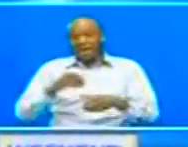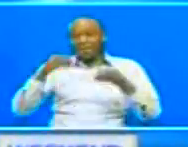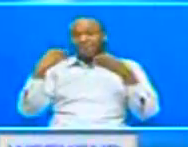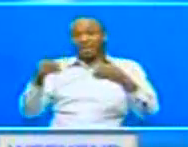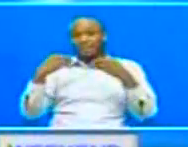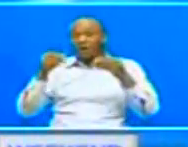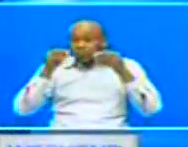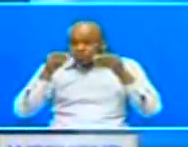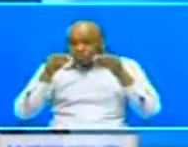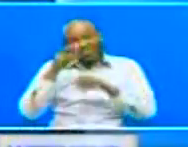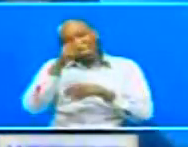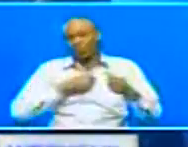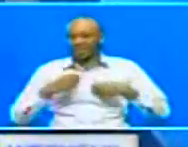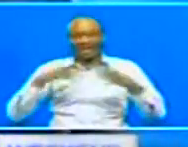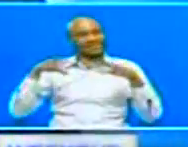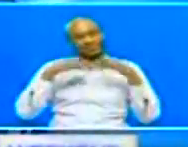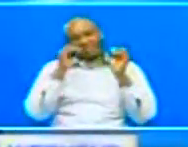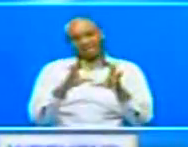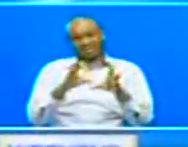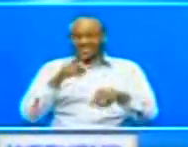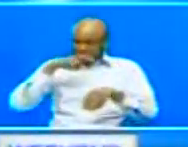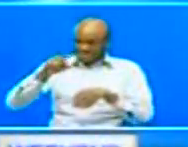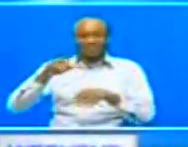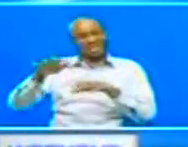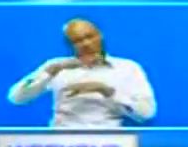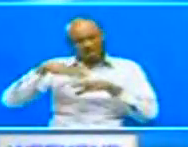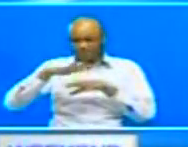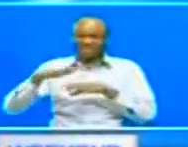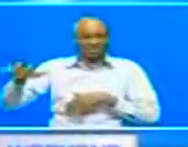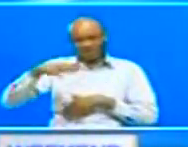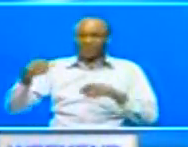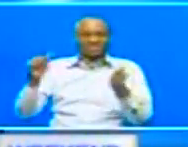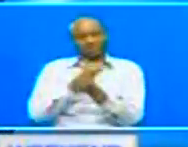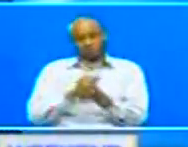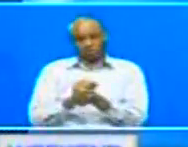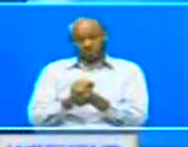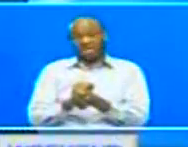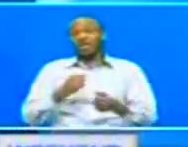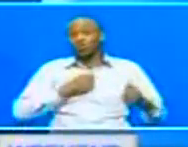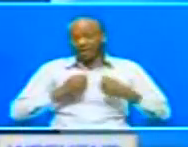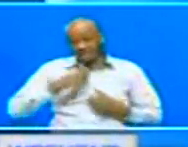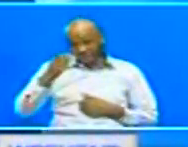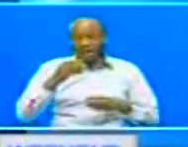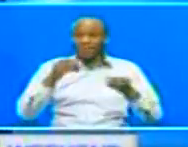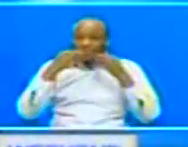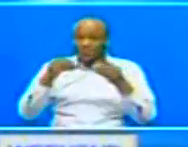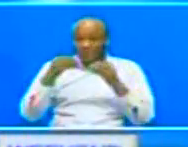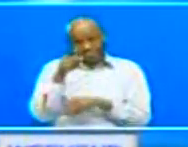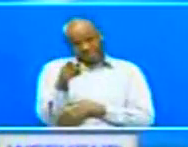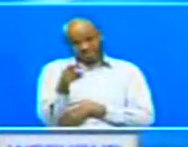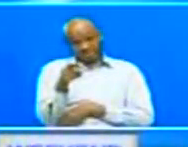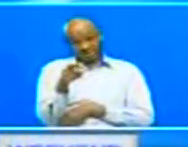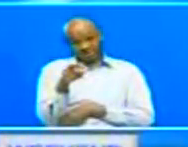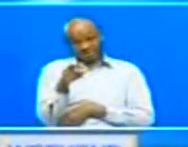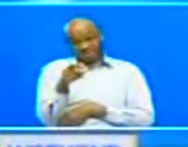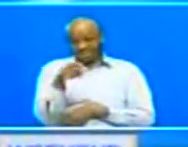fake butts are even considered a real threat to the environment. Mm-hmm. In fact, in Rwanda, plastics are considered a